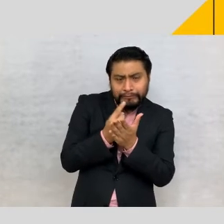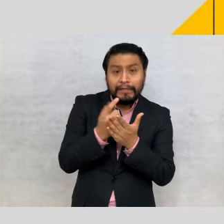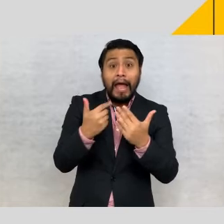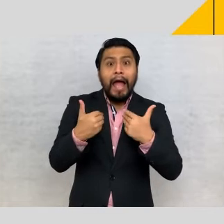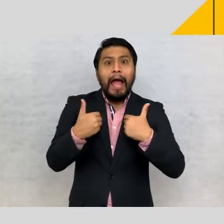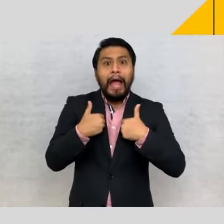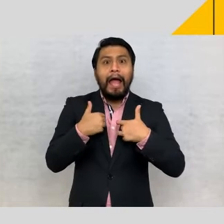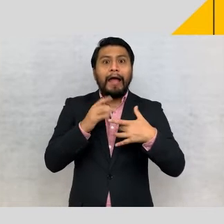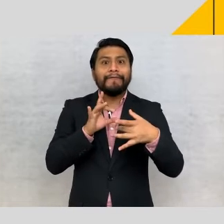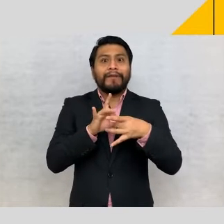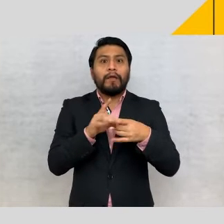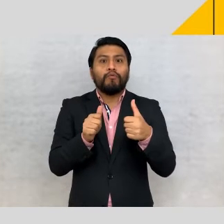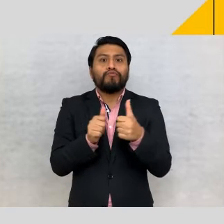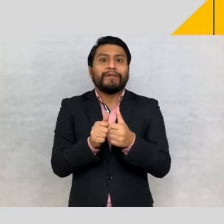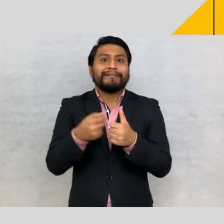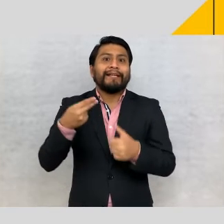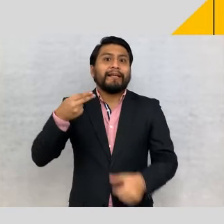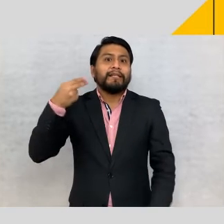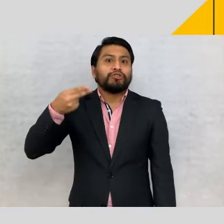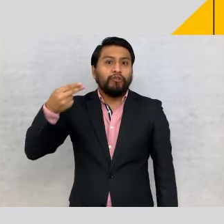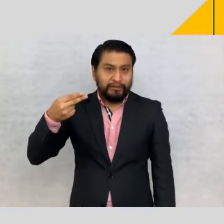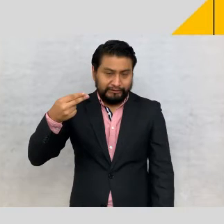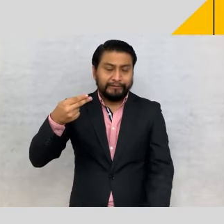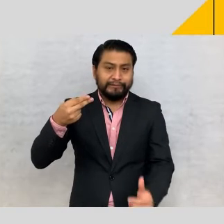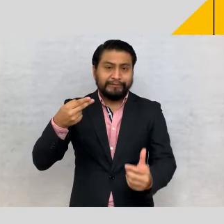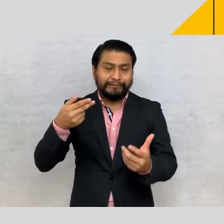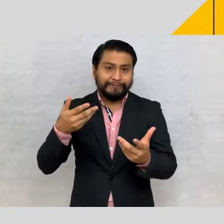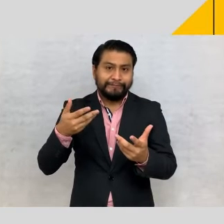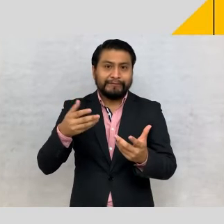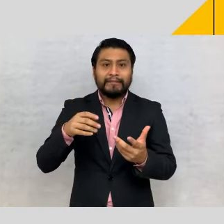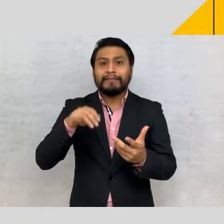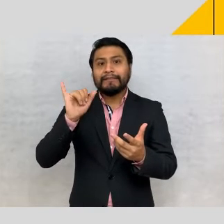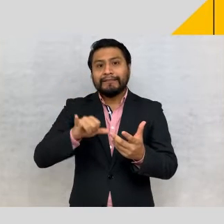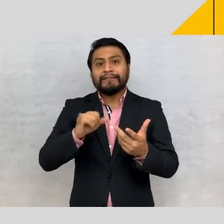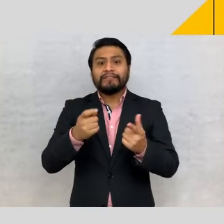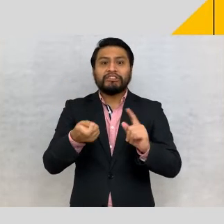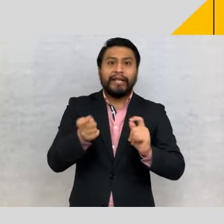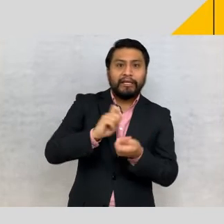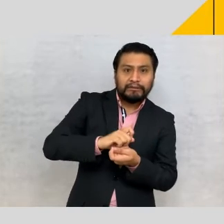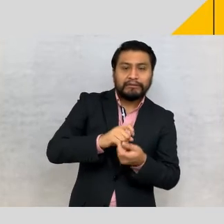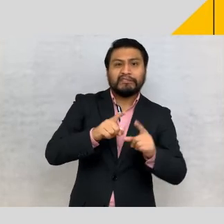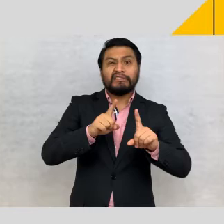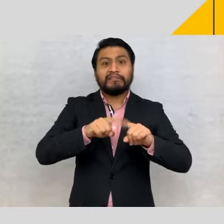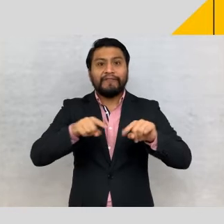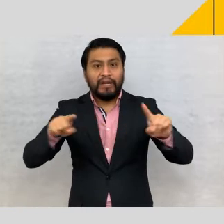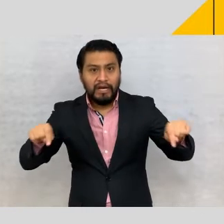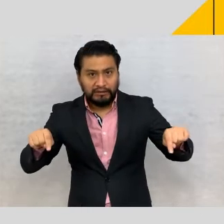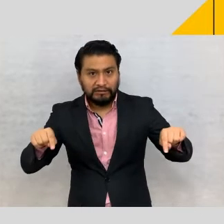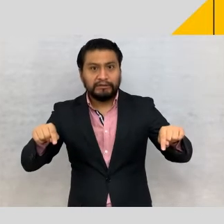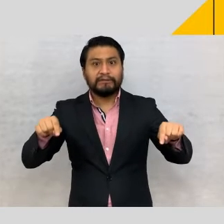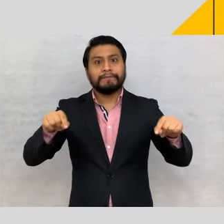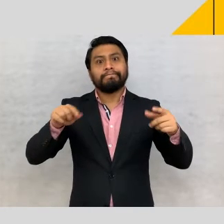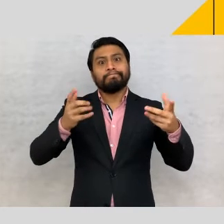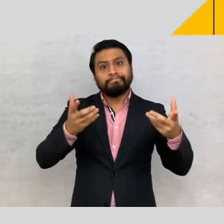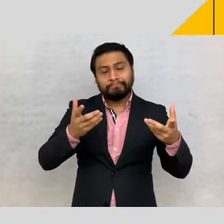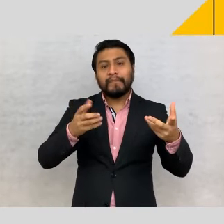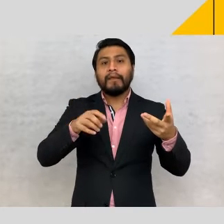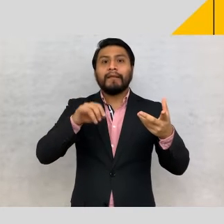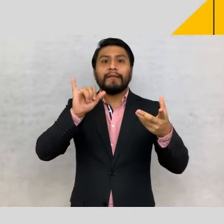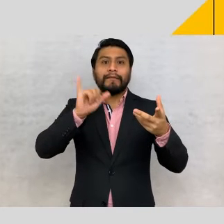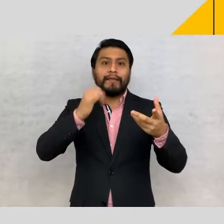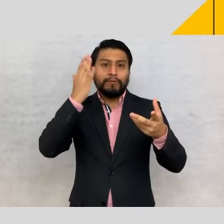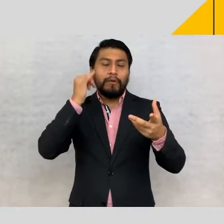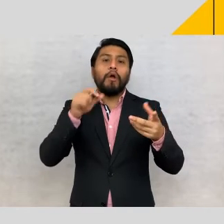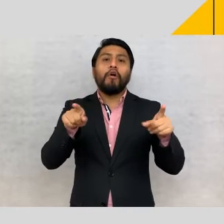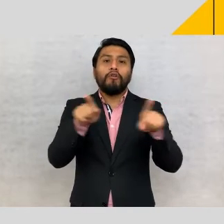link with the historiographically detected variants or aspects, and also, therefore, the